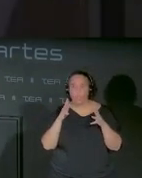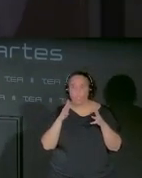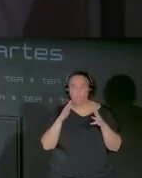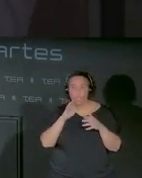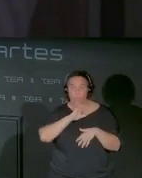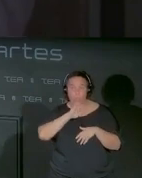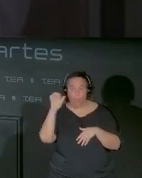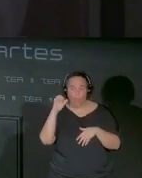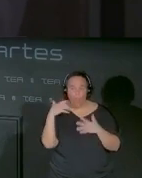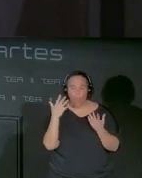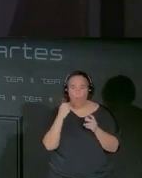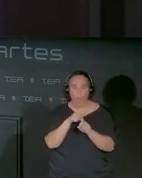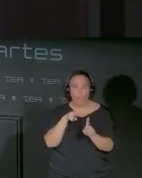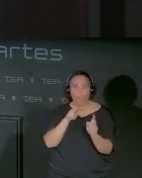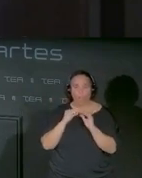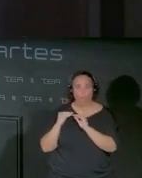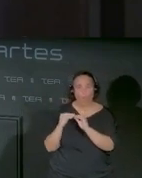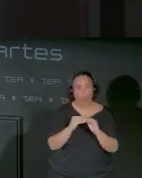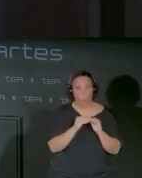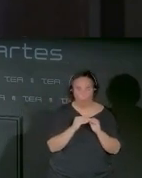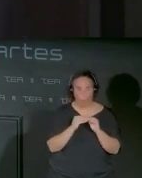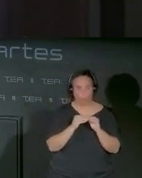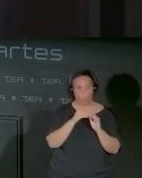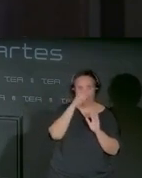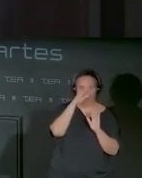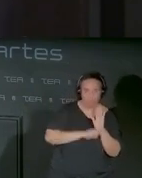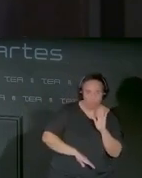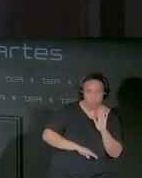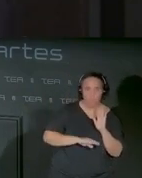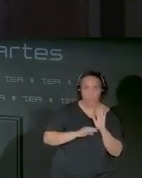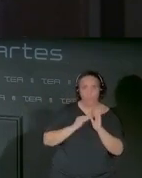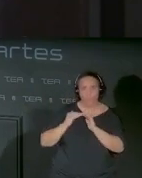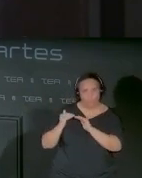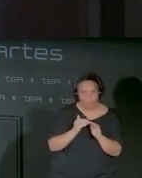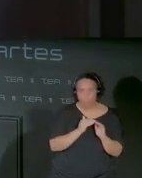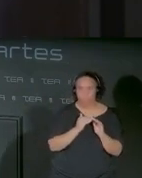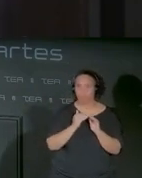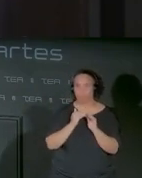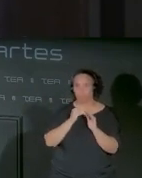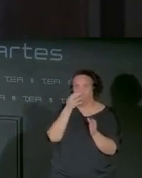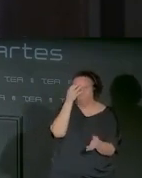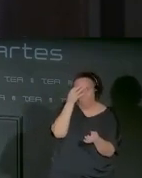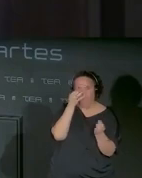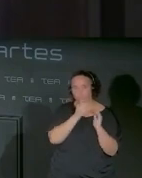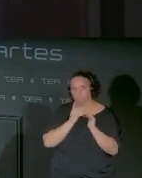data. I'm sure that we all have in our states and in our markets